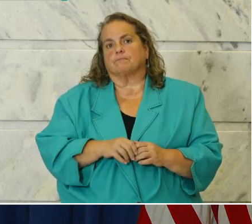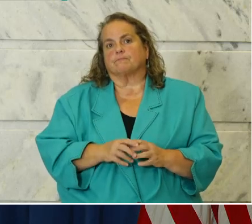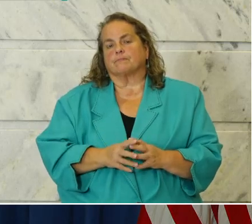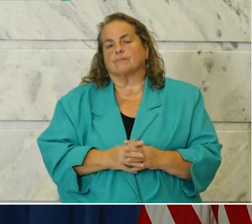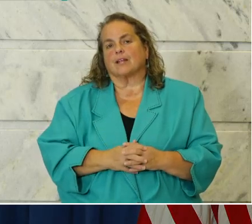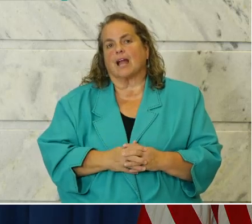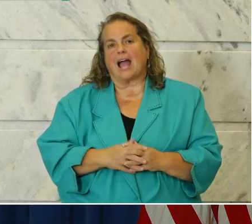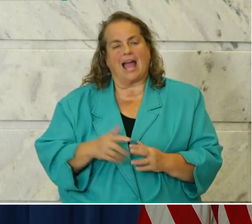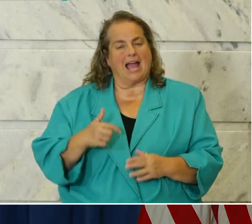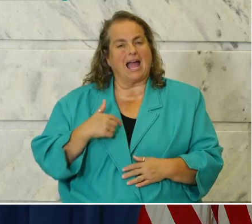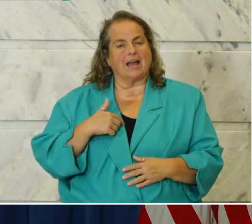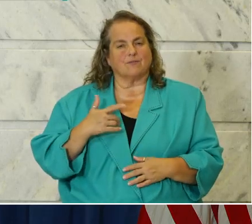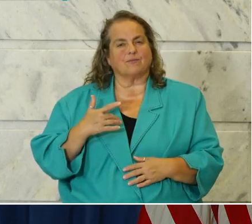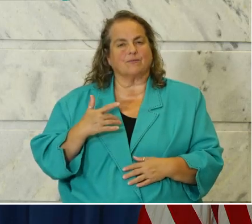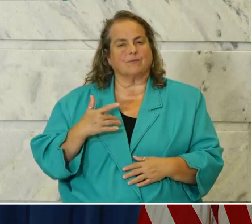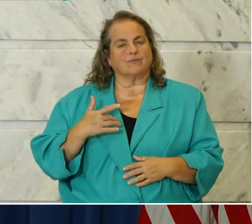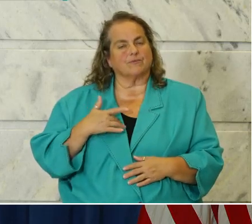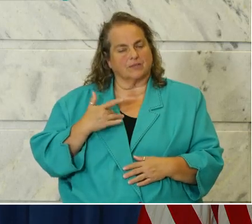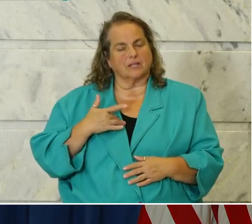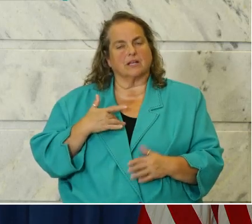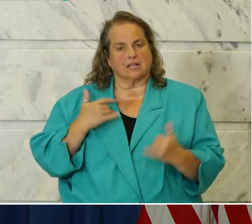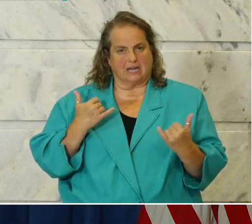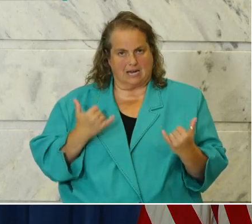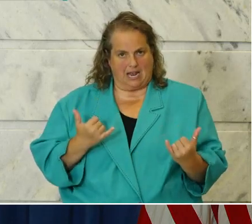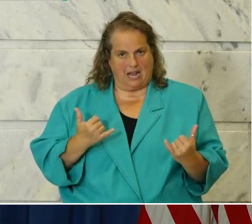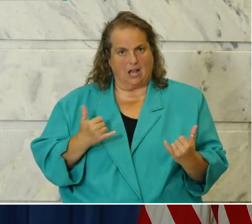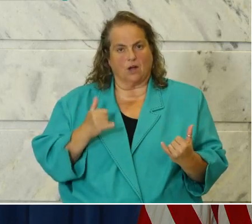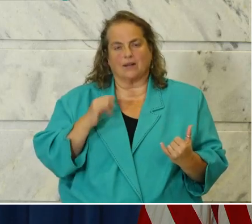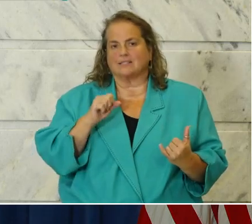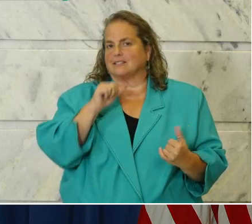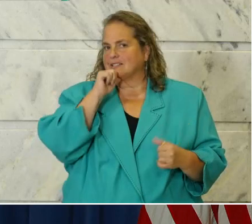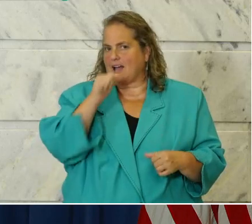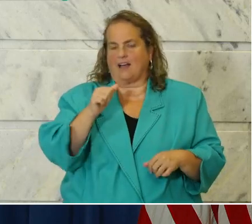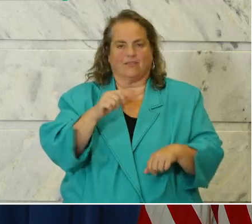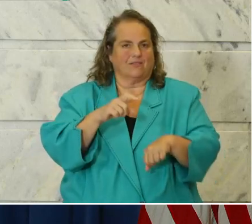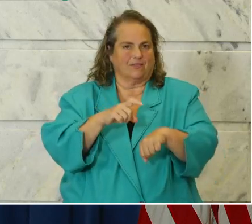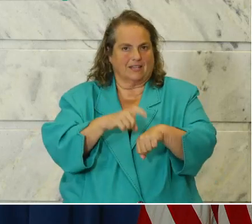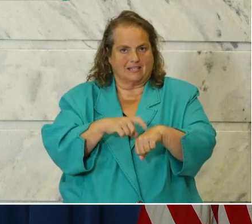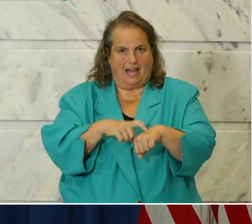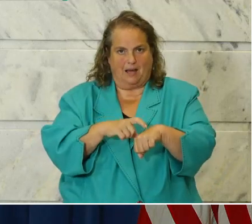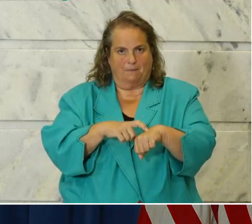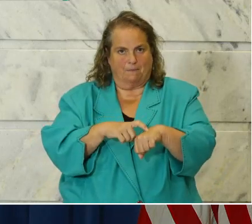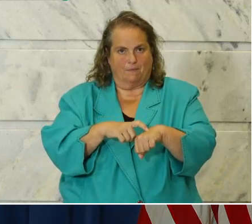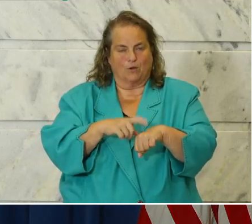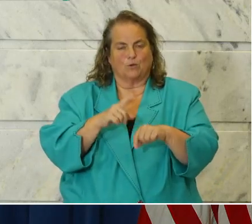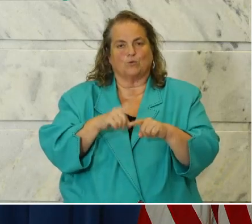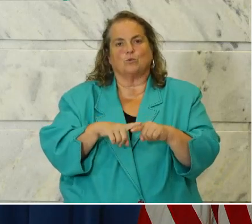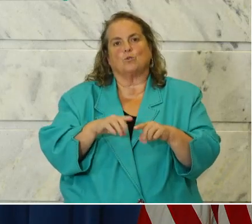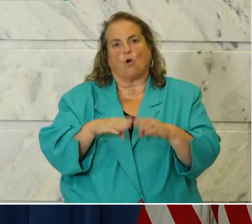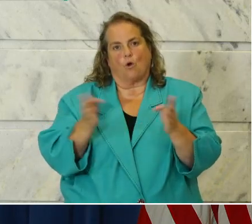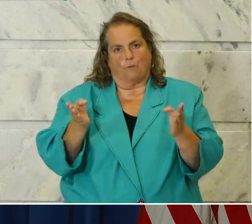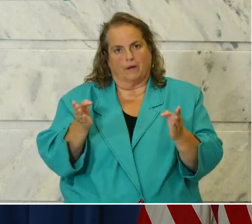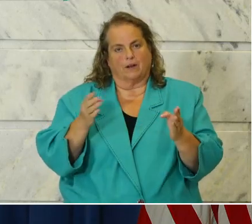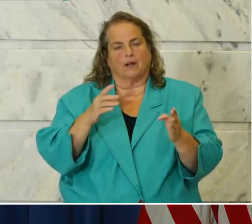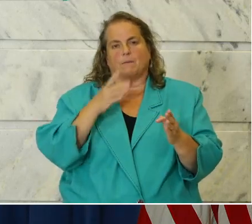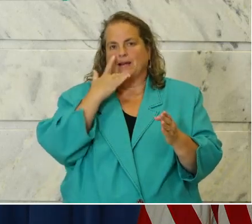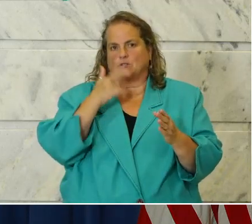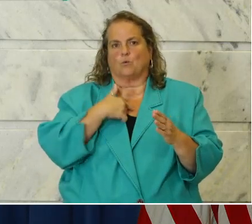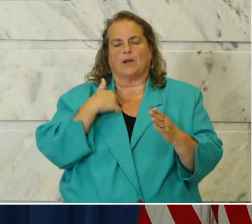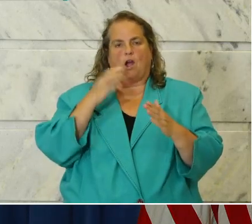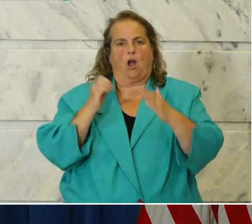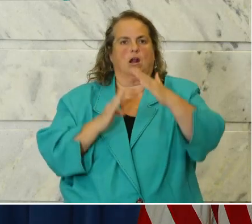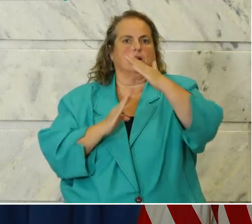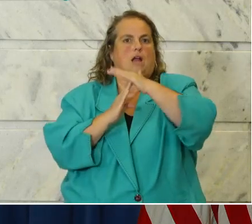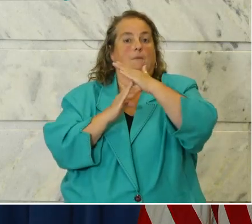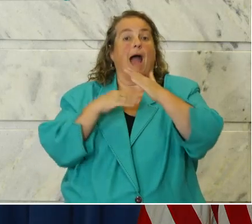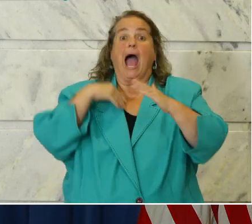I believe that it's now is not the time, not at the apex, or what I pray again is the height